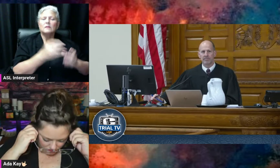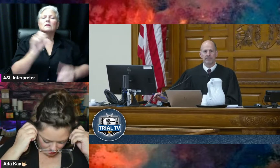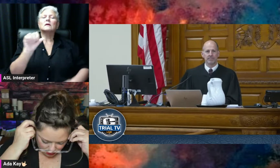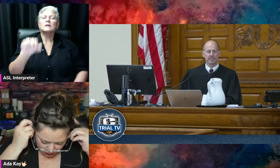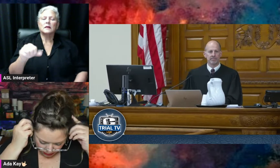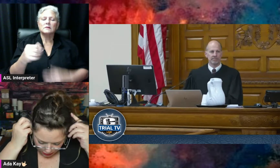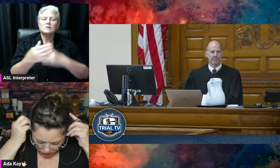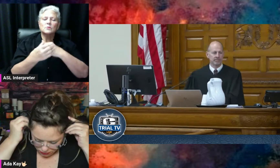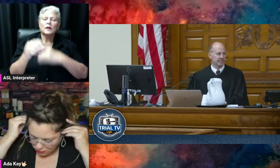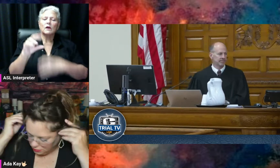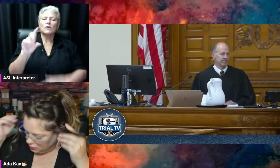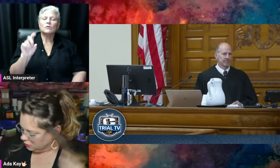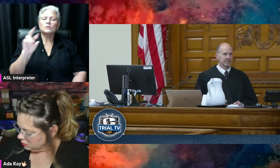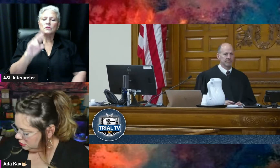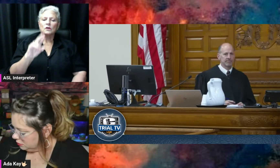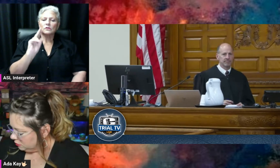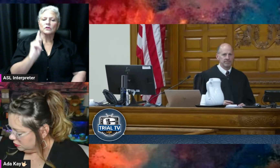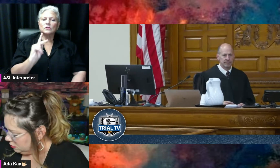Cruz.